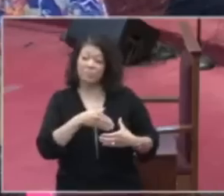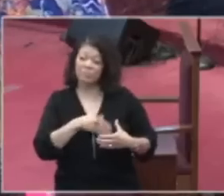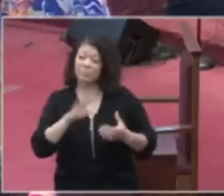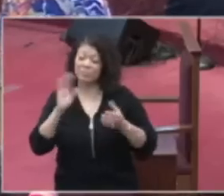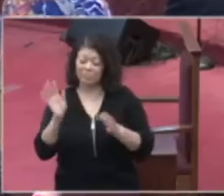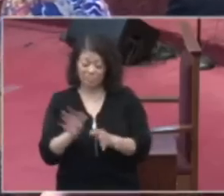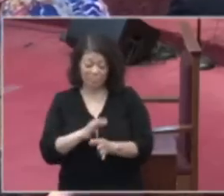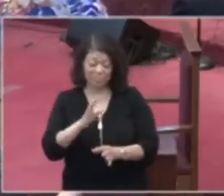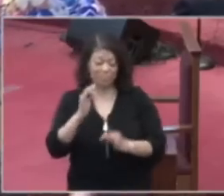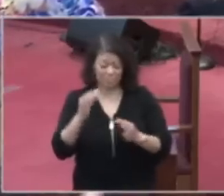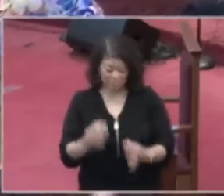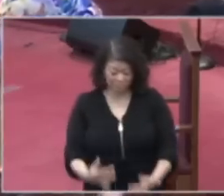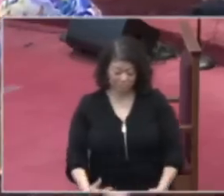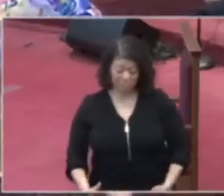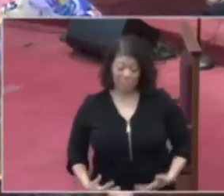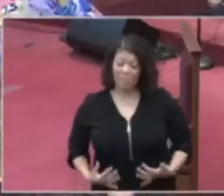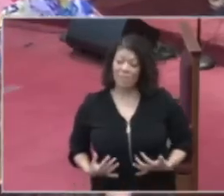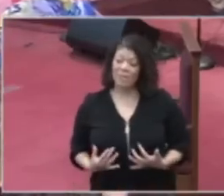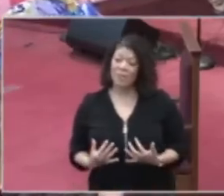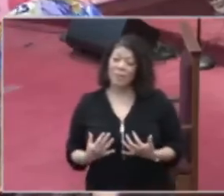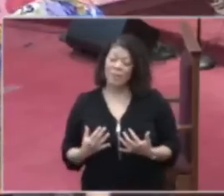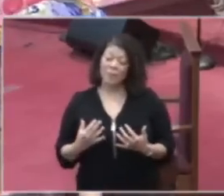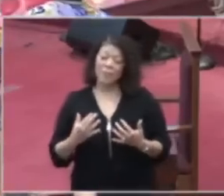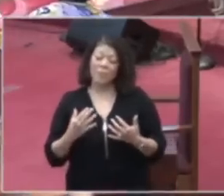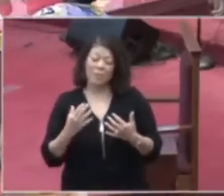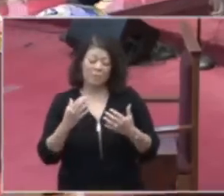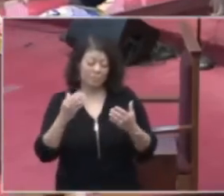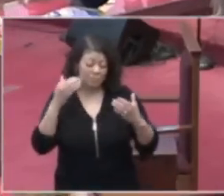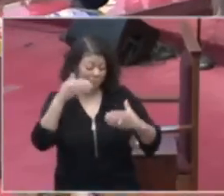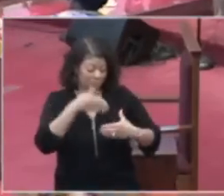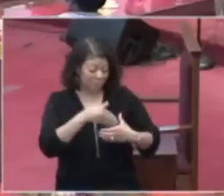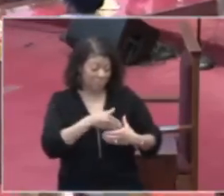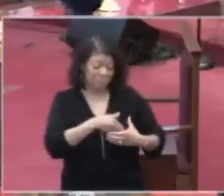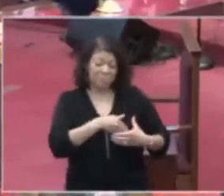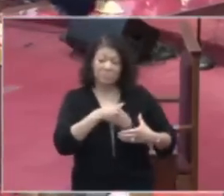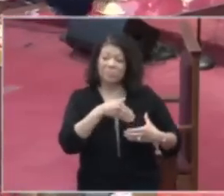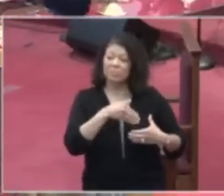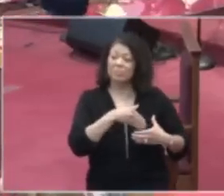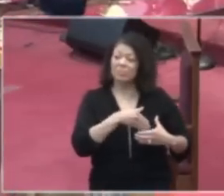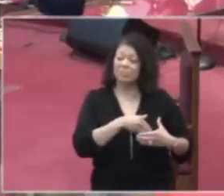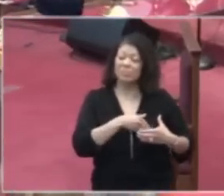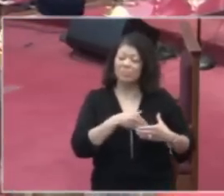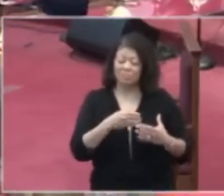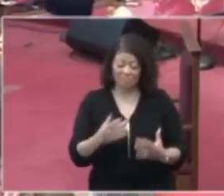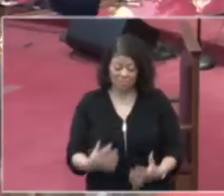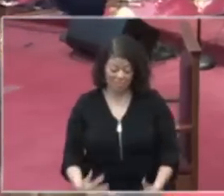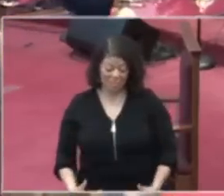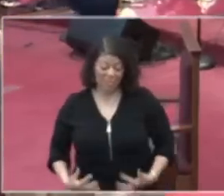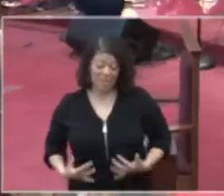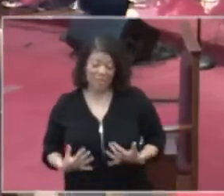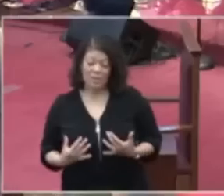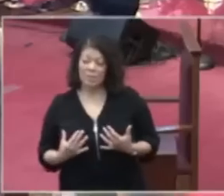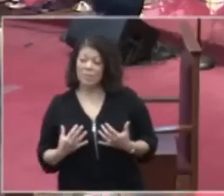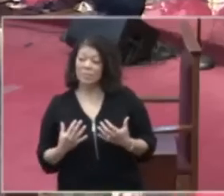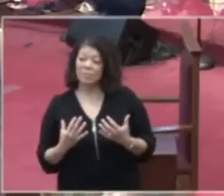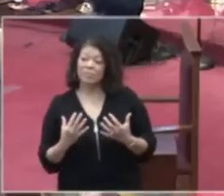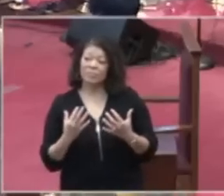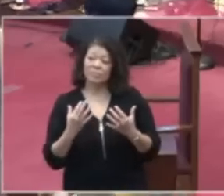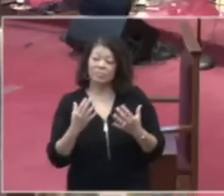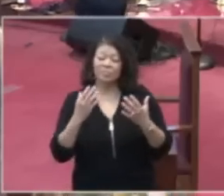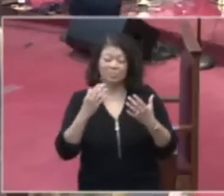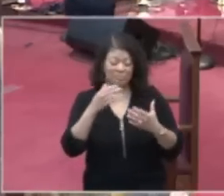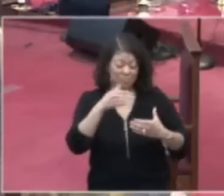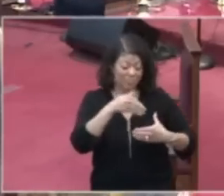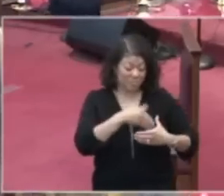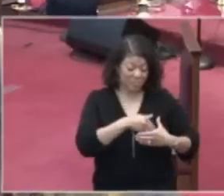me up, God. Fill me up, God. Fill me up.